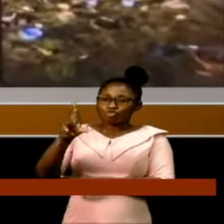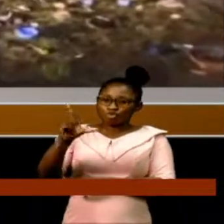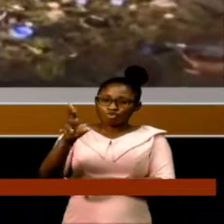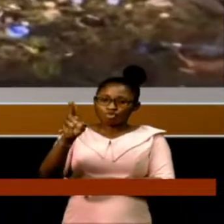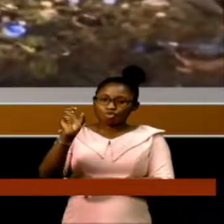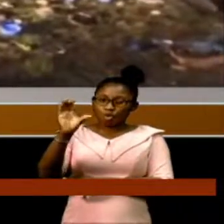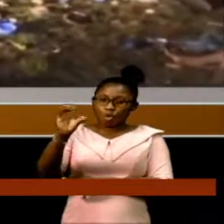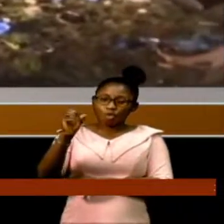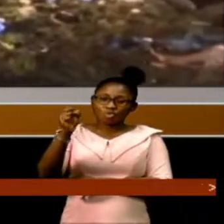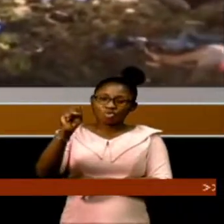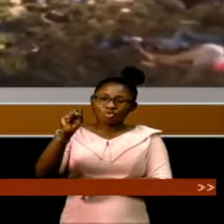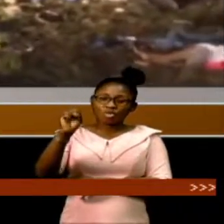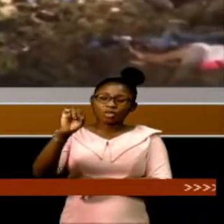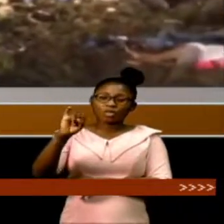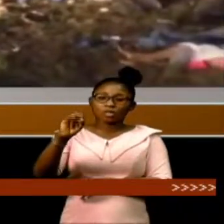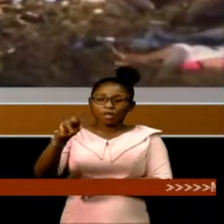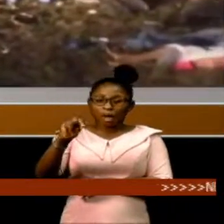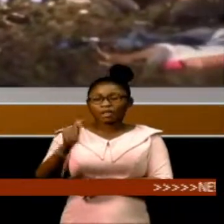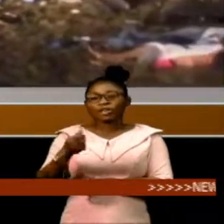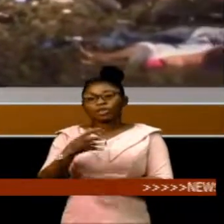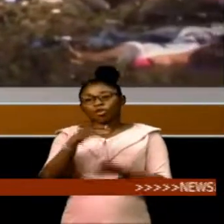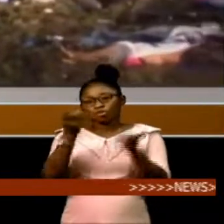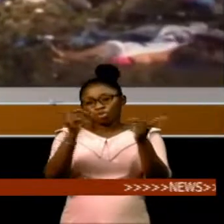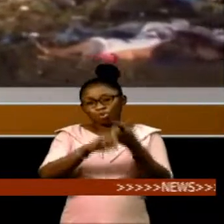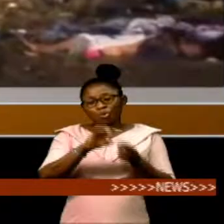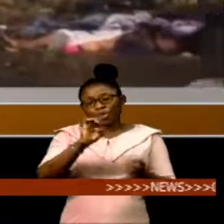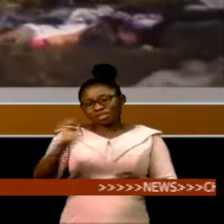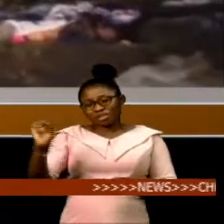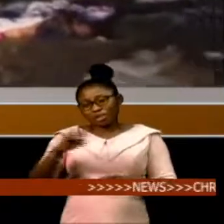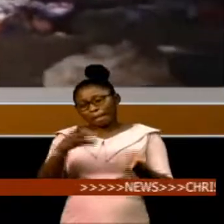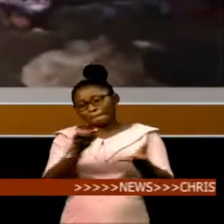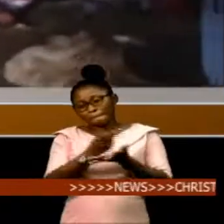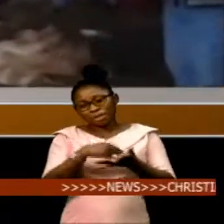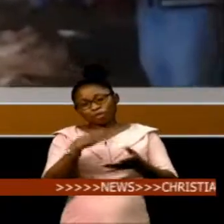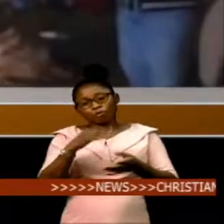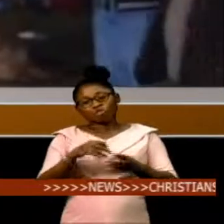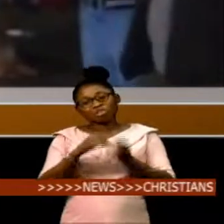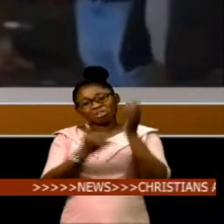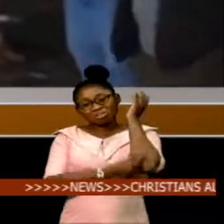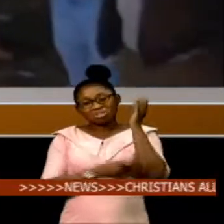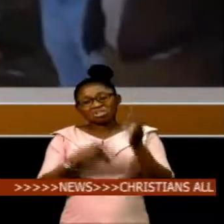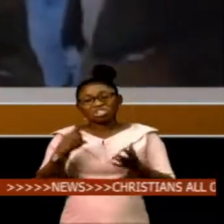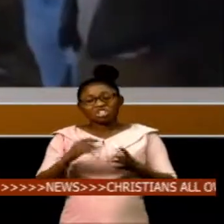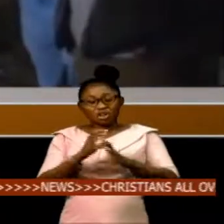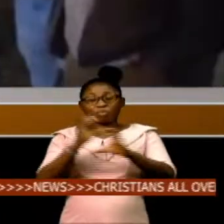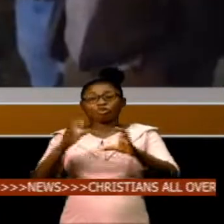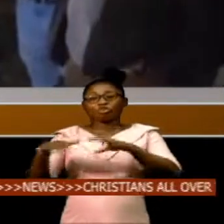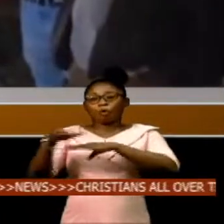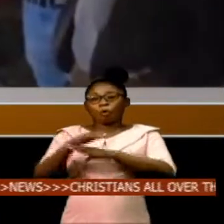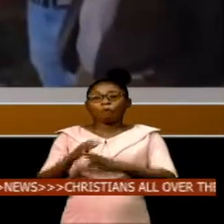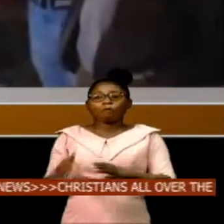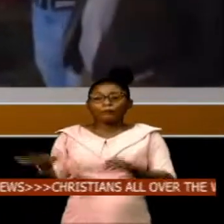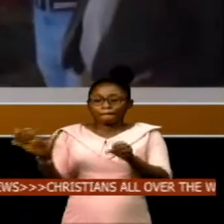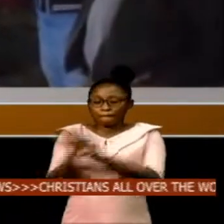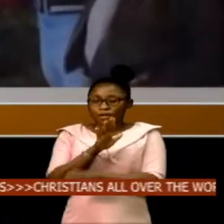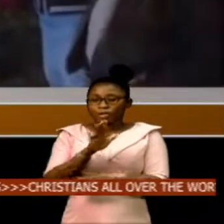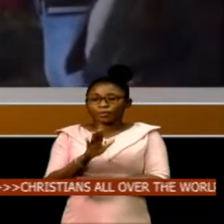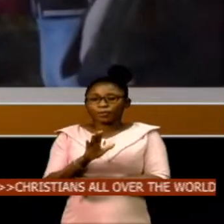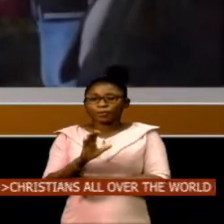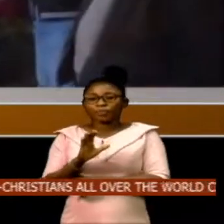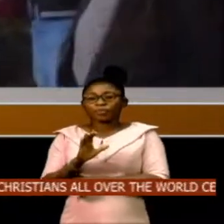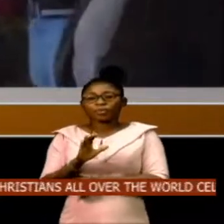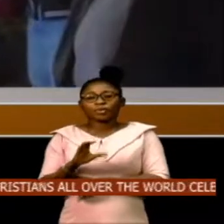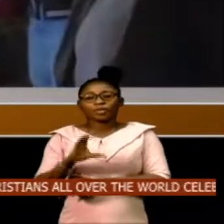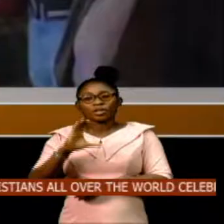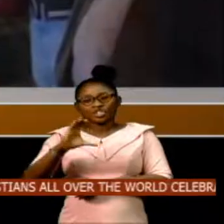Eastern meeting in the south of the country. Reports suggest that the bus was overloaded.